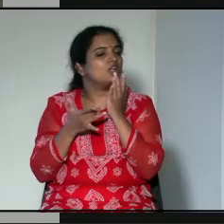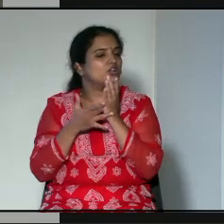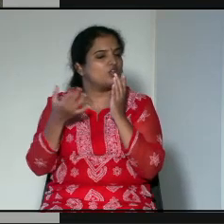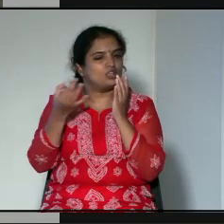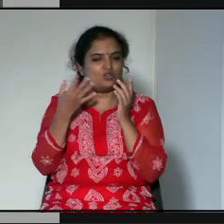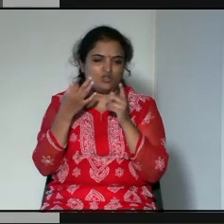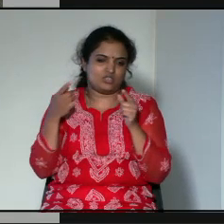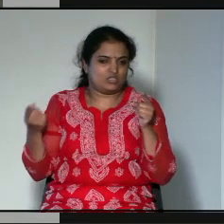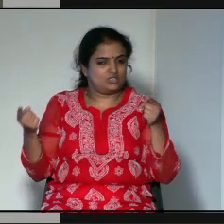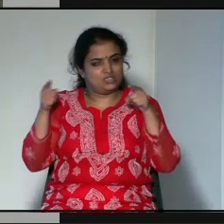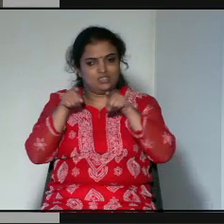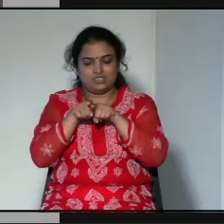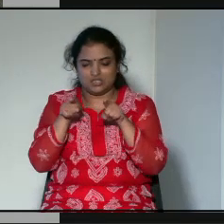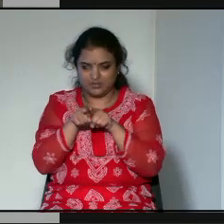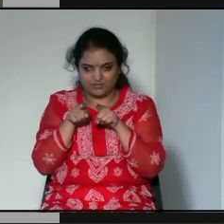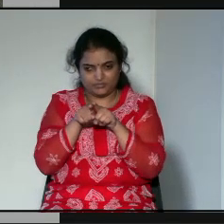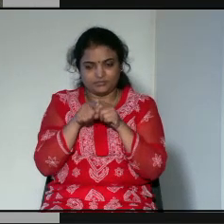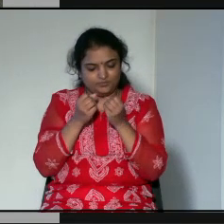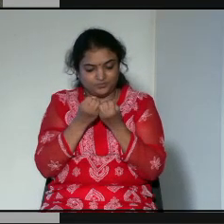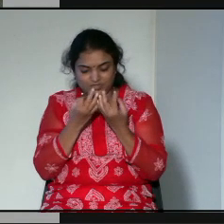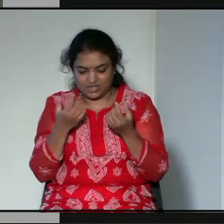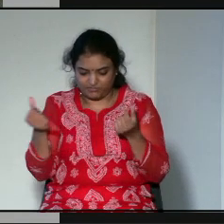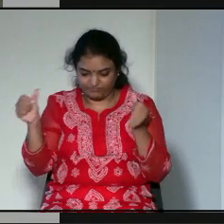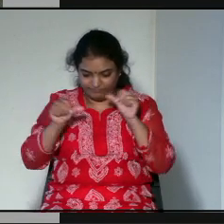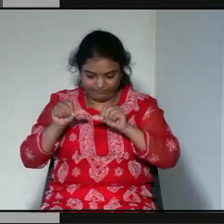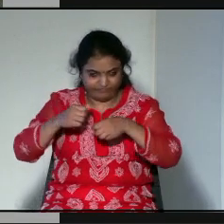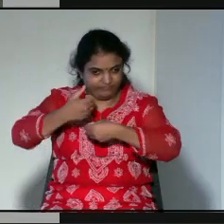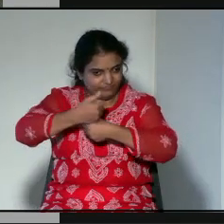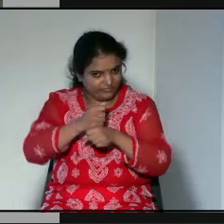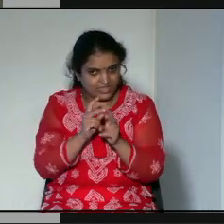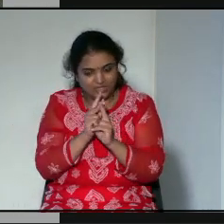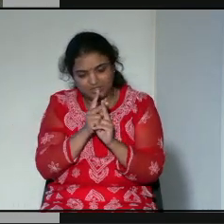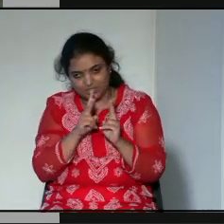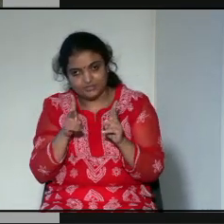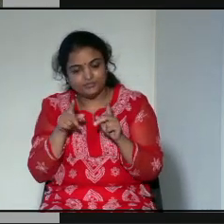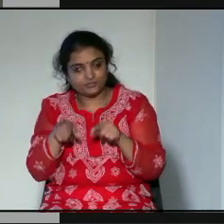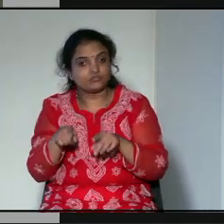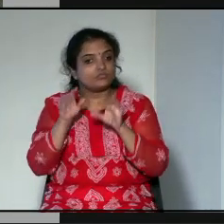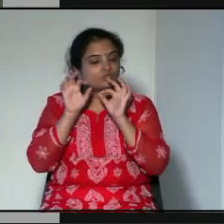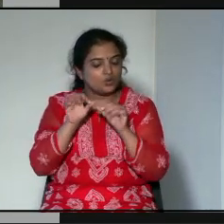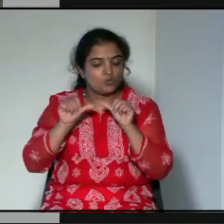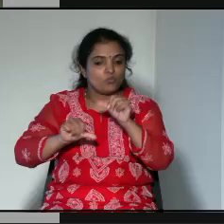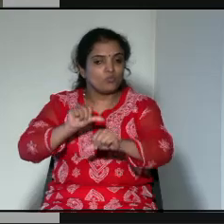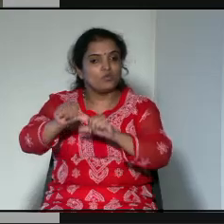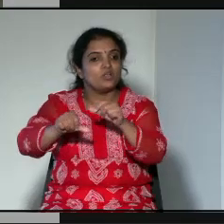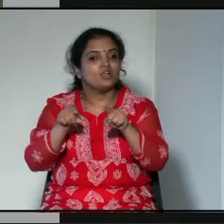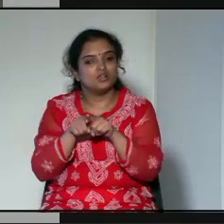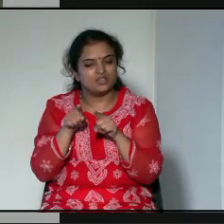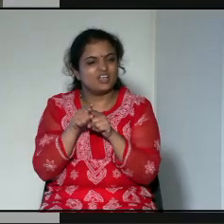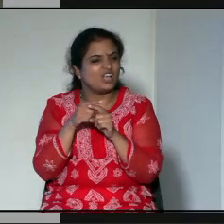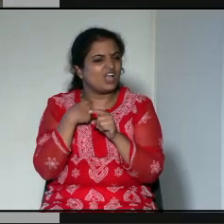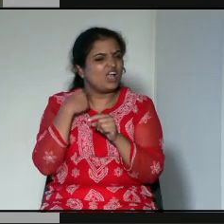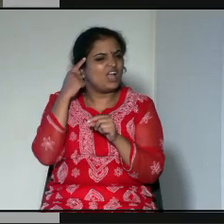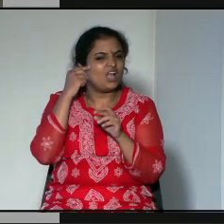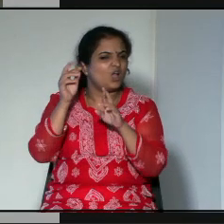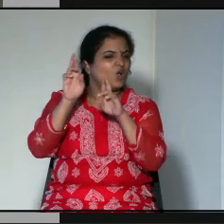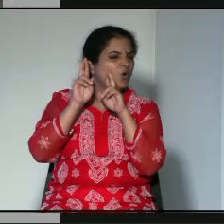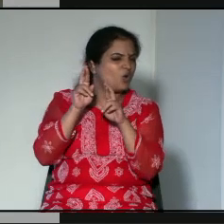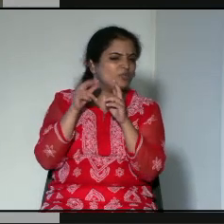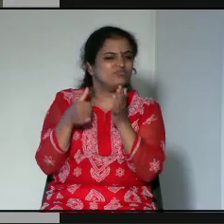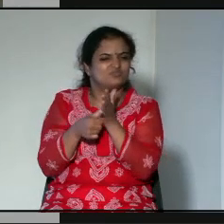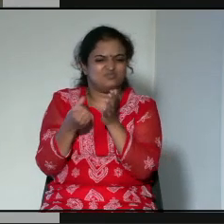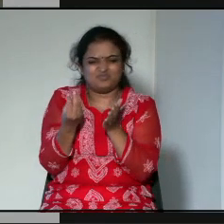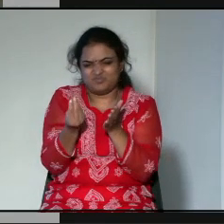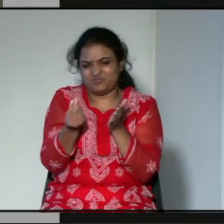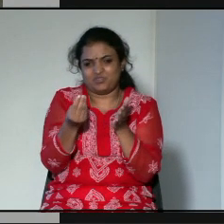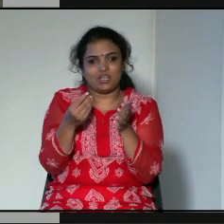form and multi-part modeling and casting to be able to now compress these processes into a few months. So while Ashok took